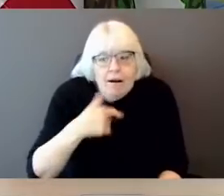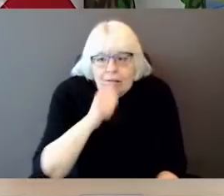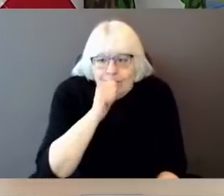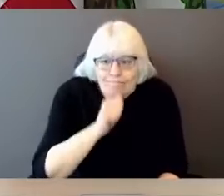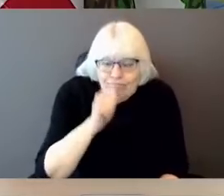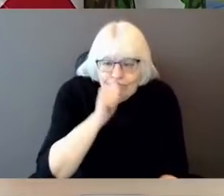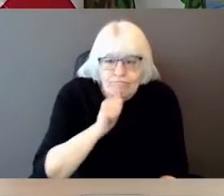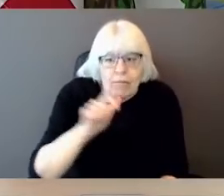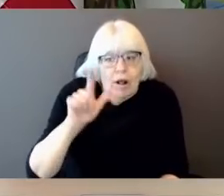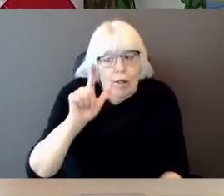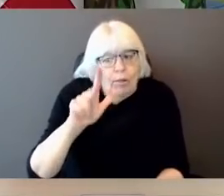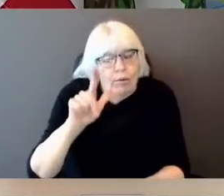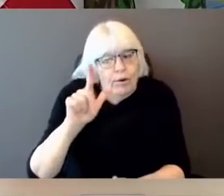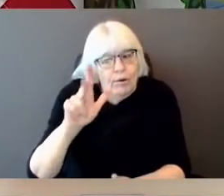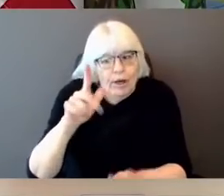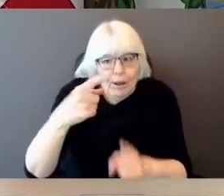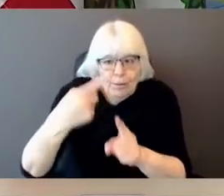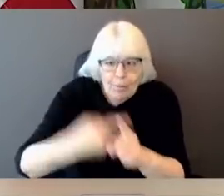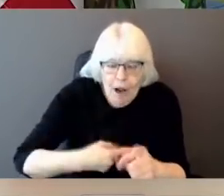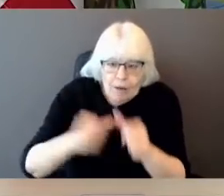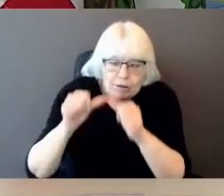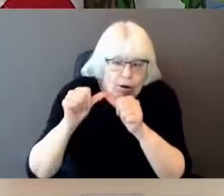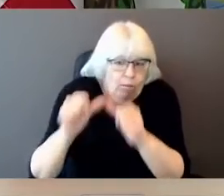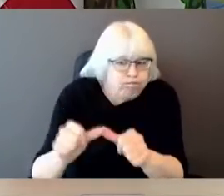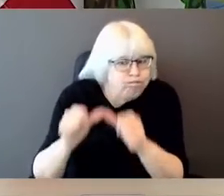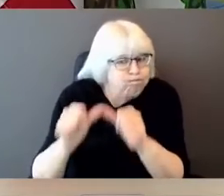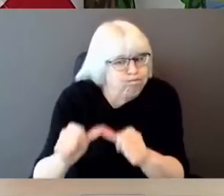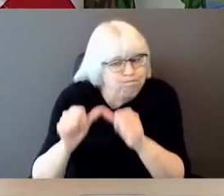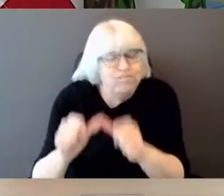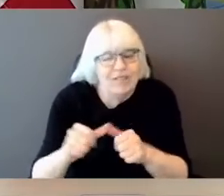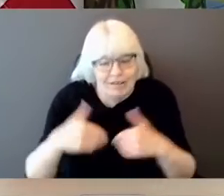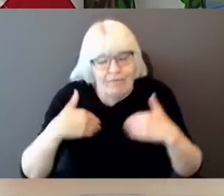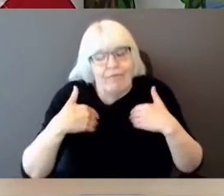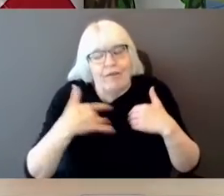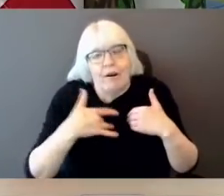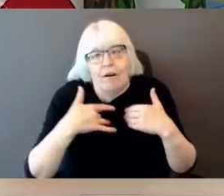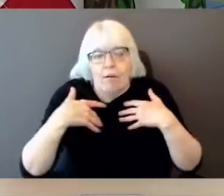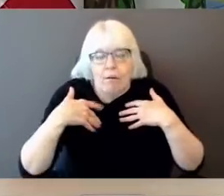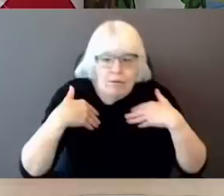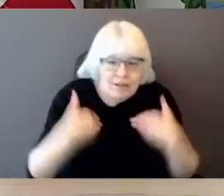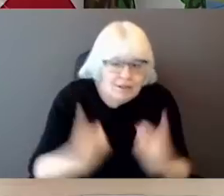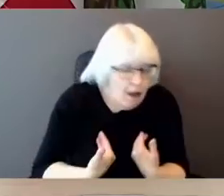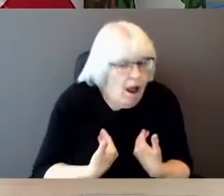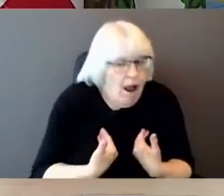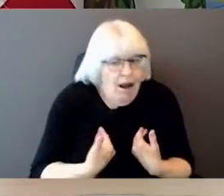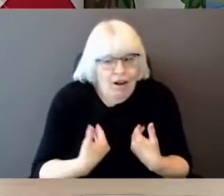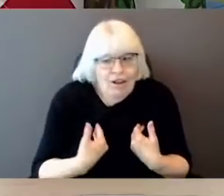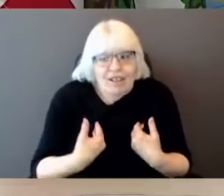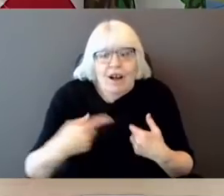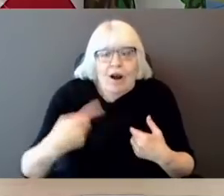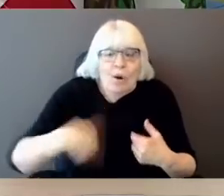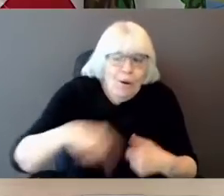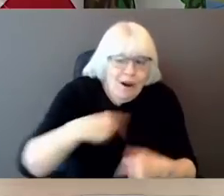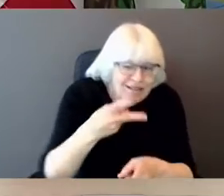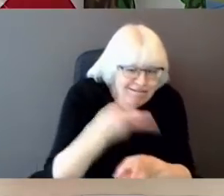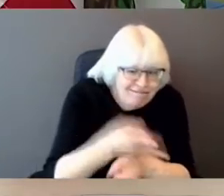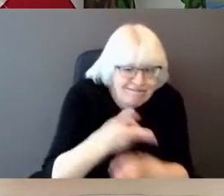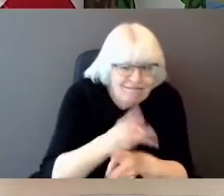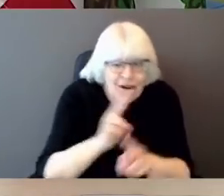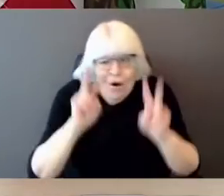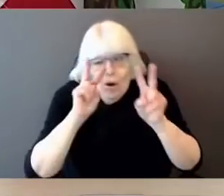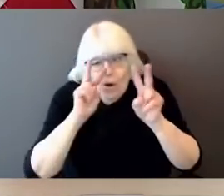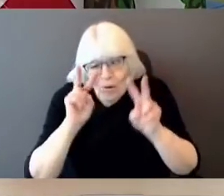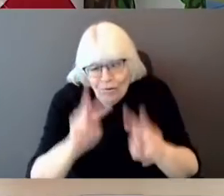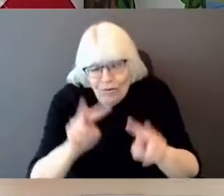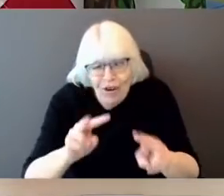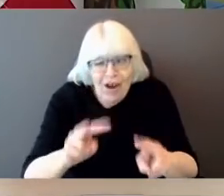today is a time when we cautiously look forward with hope and optimism as we discuss living with